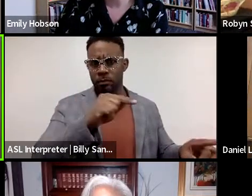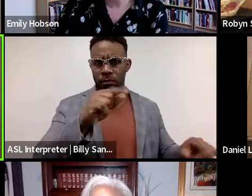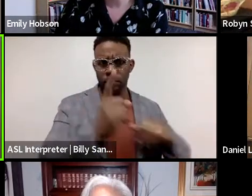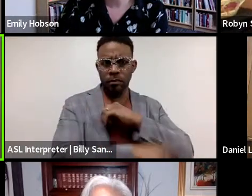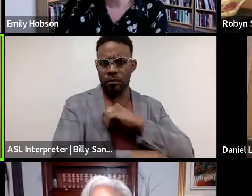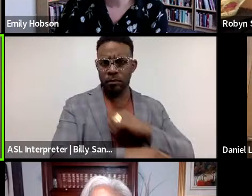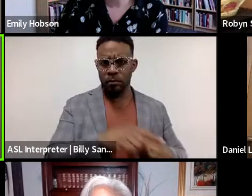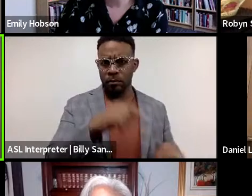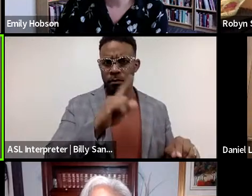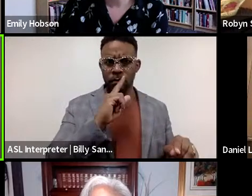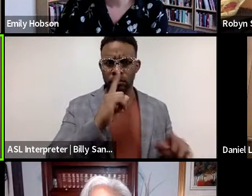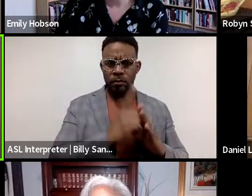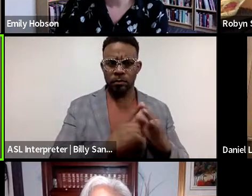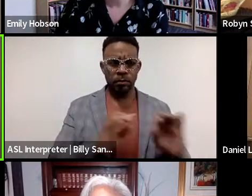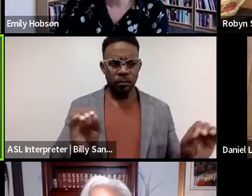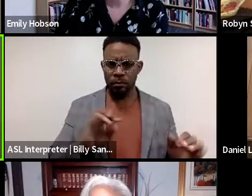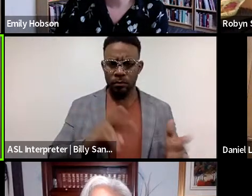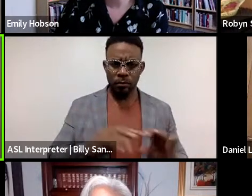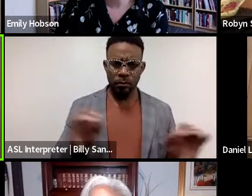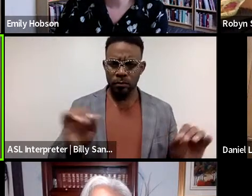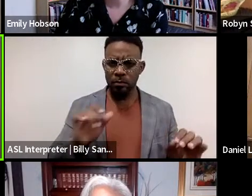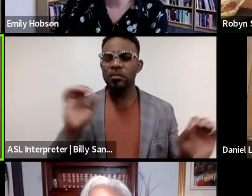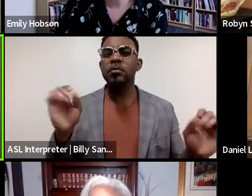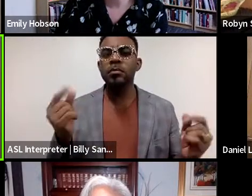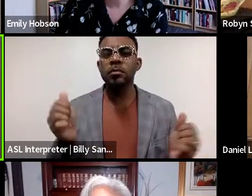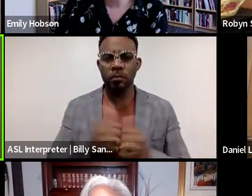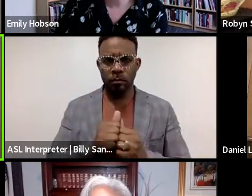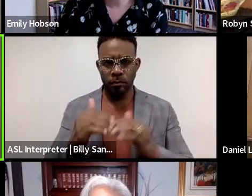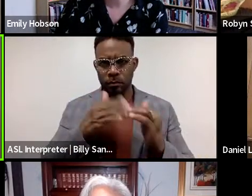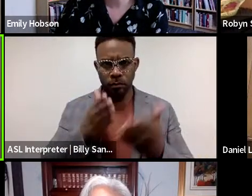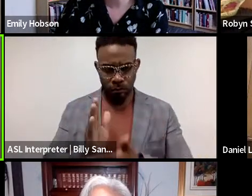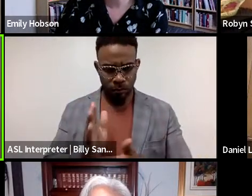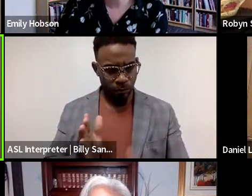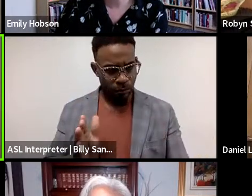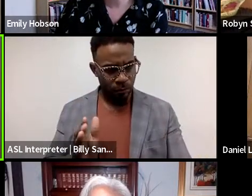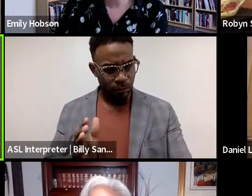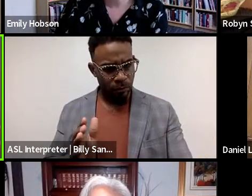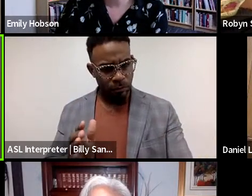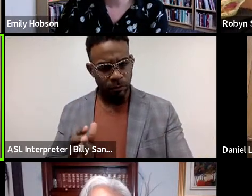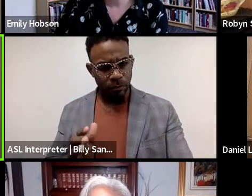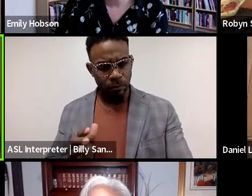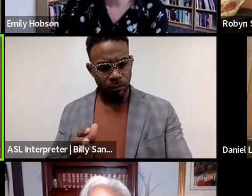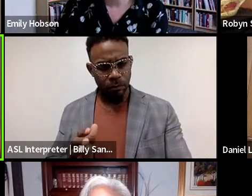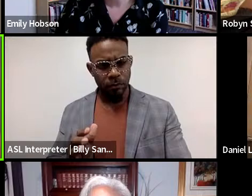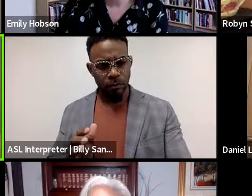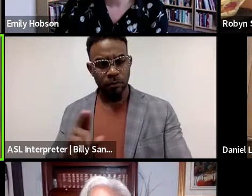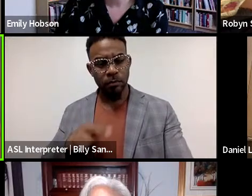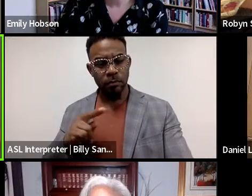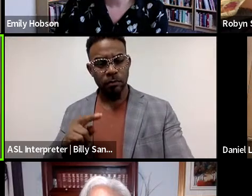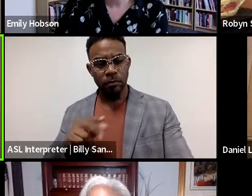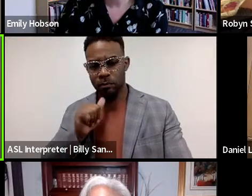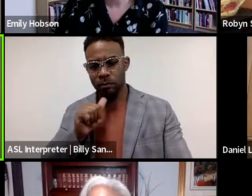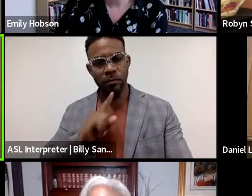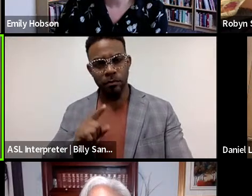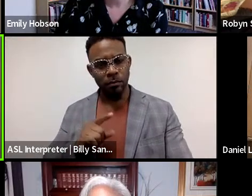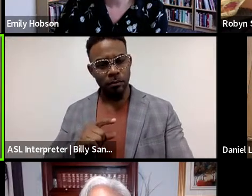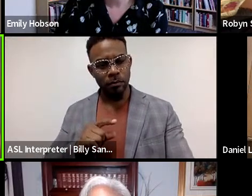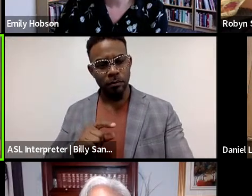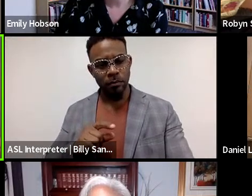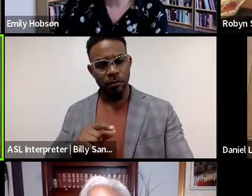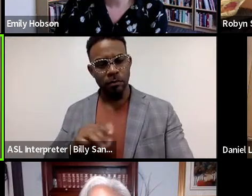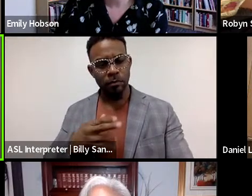criminal, this is lawless and meaningless. It has nothing to do with civil rights, which of course wasn't true.